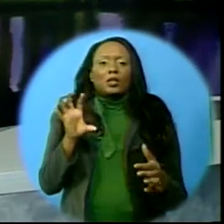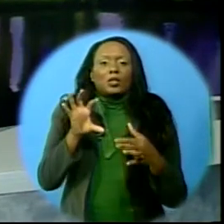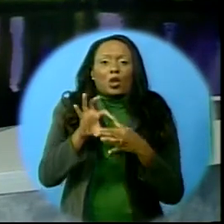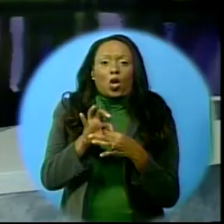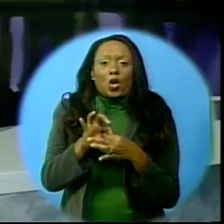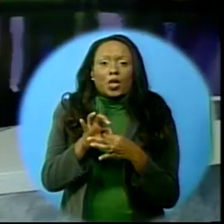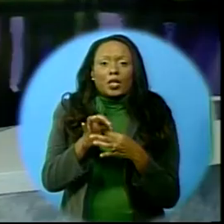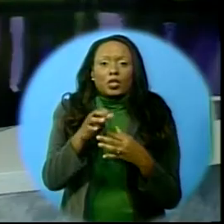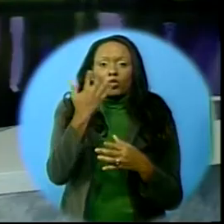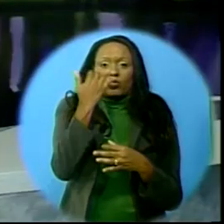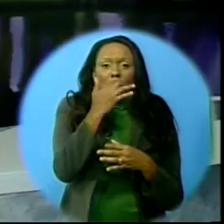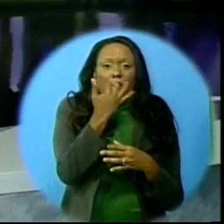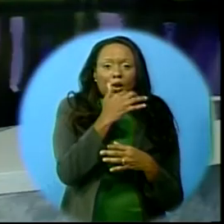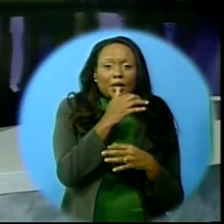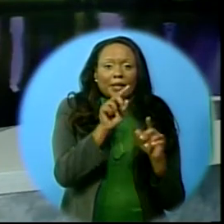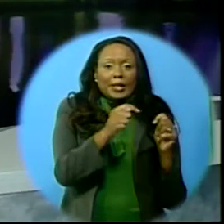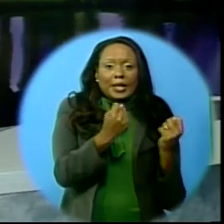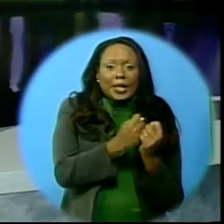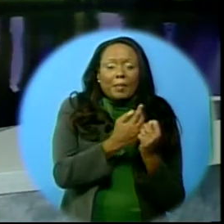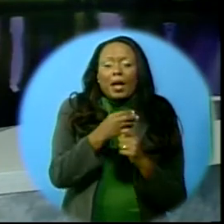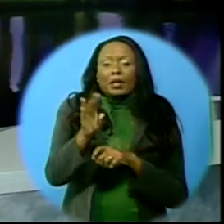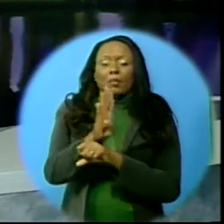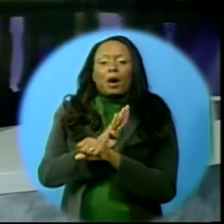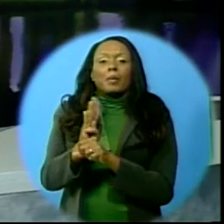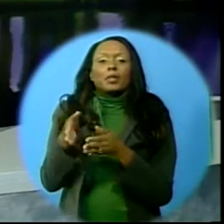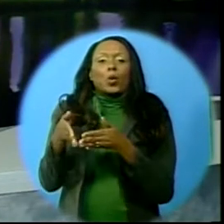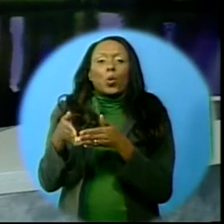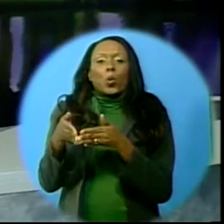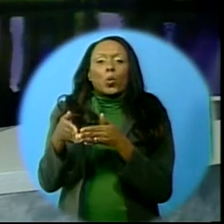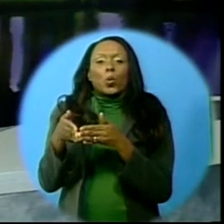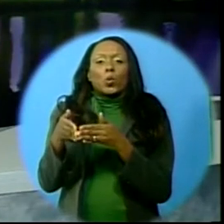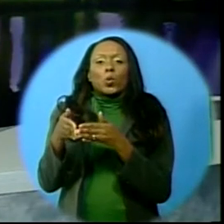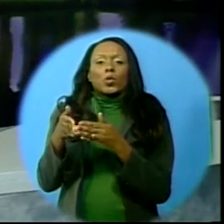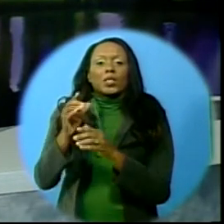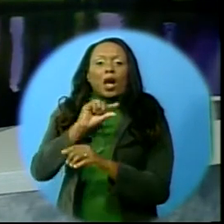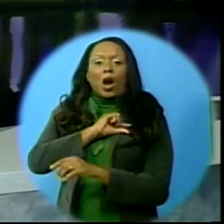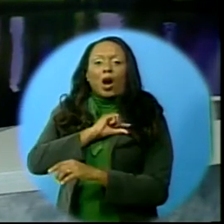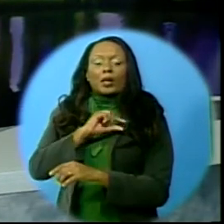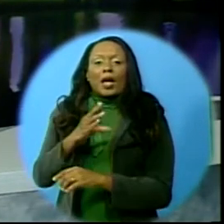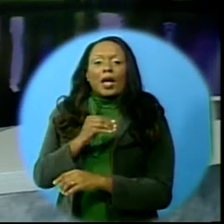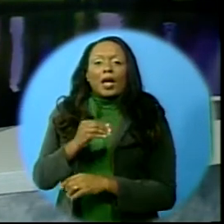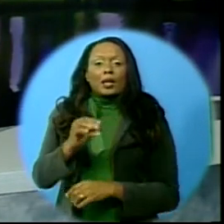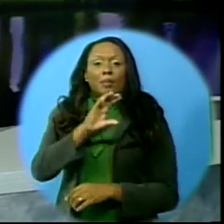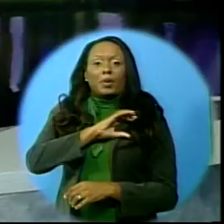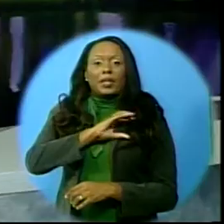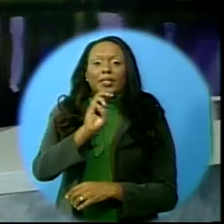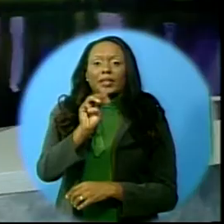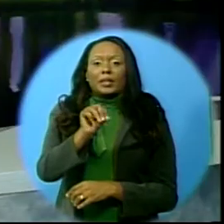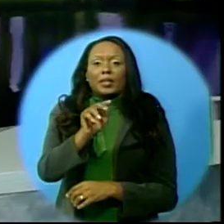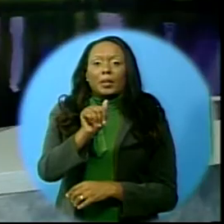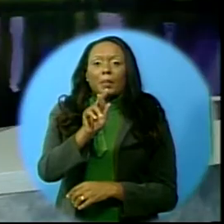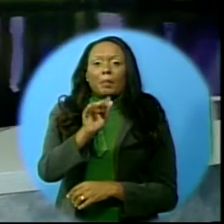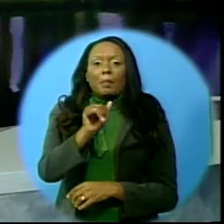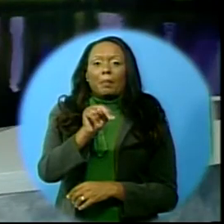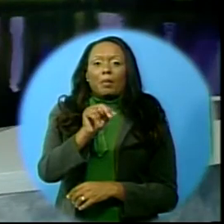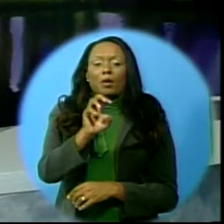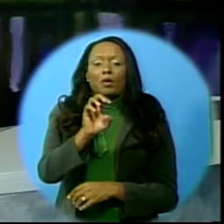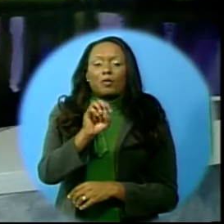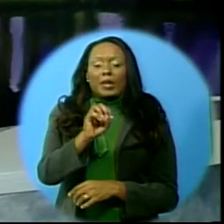members of the drug squad and supported by the Barbados Coast Guard and the Police Marine Unit led to the seizure